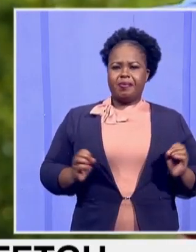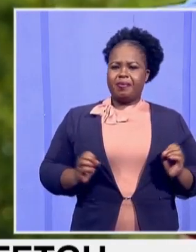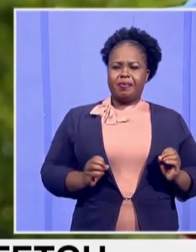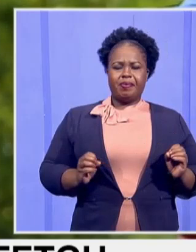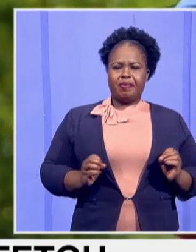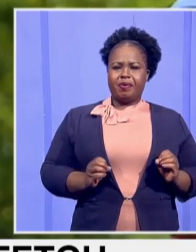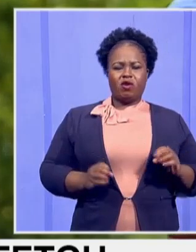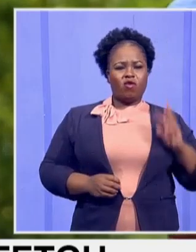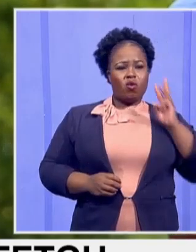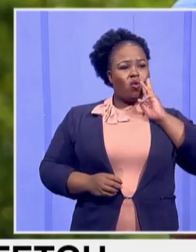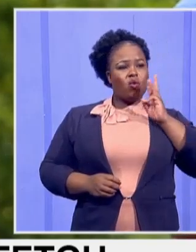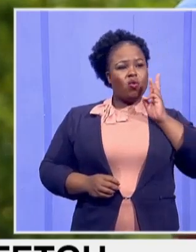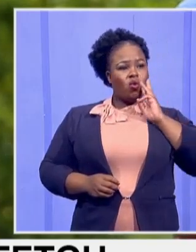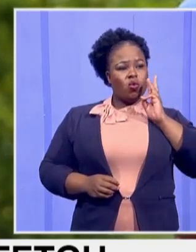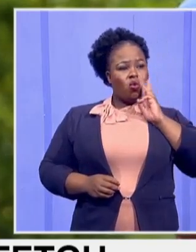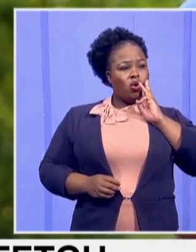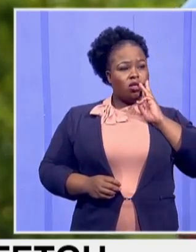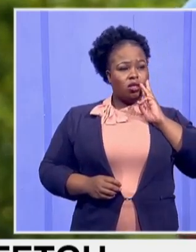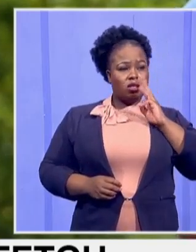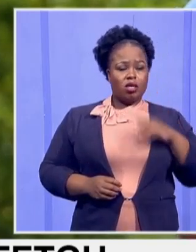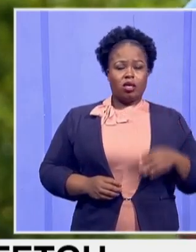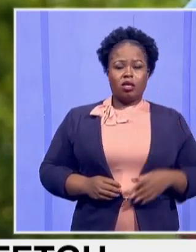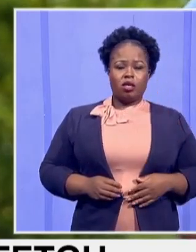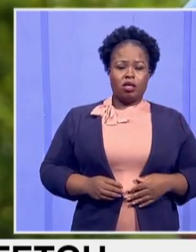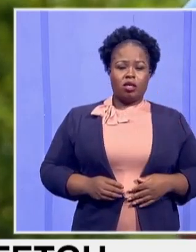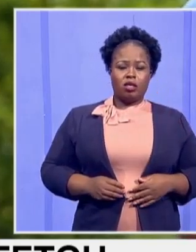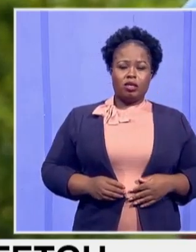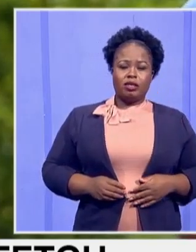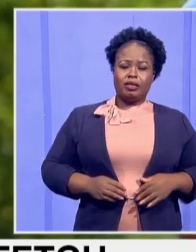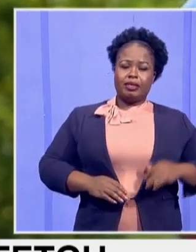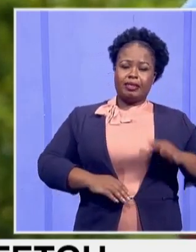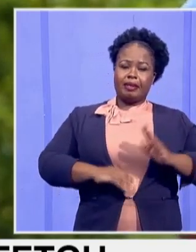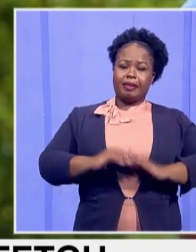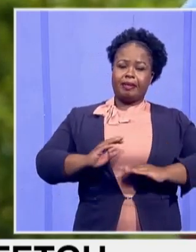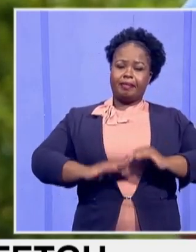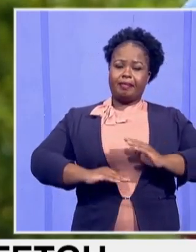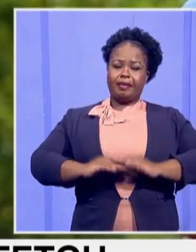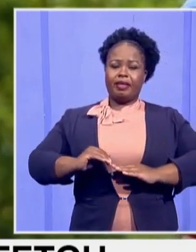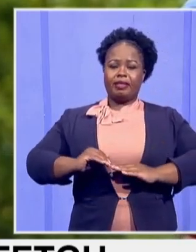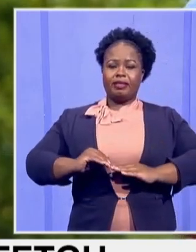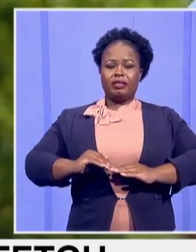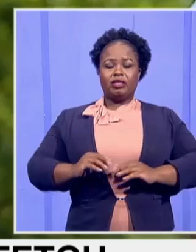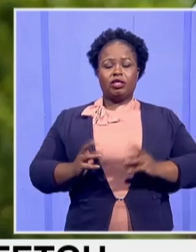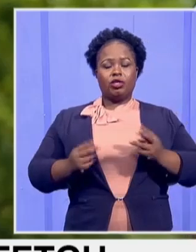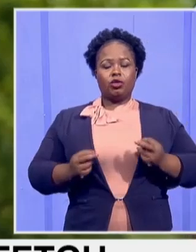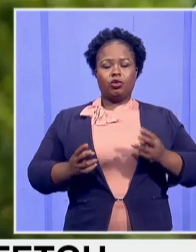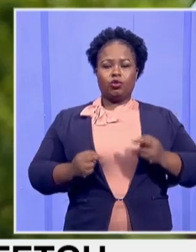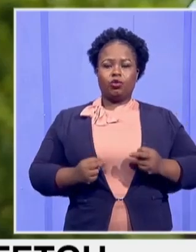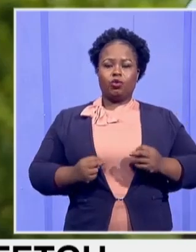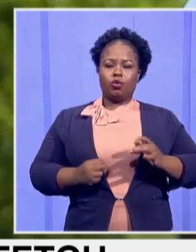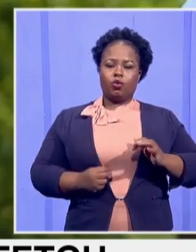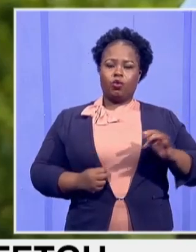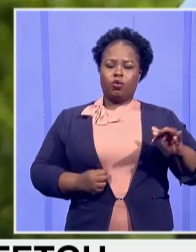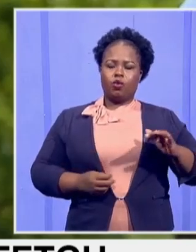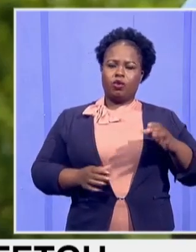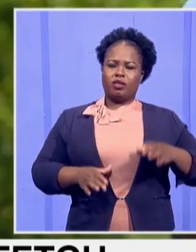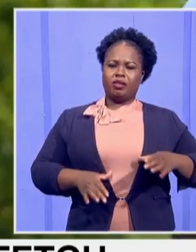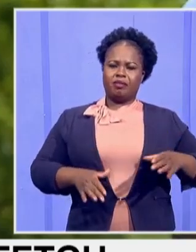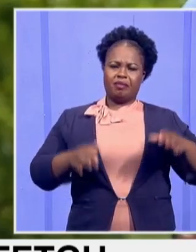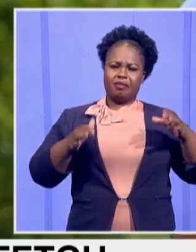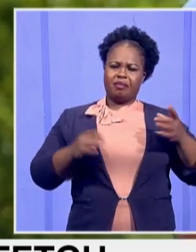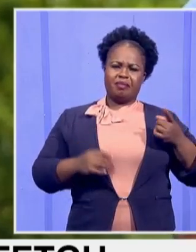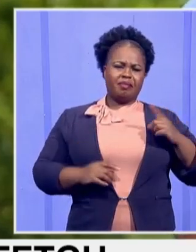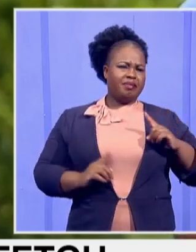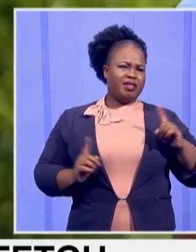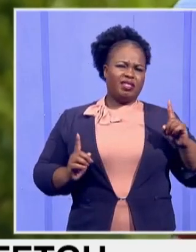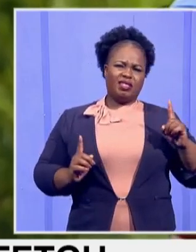water. They is busy building a new water plant, but it's still